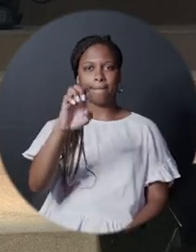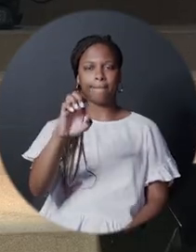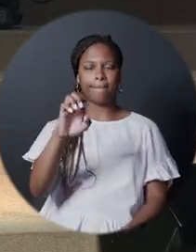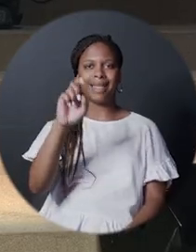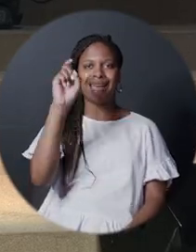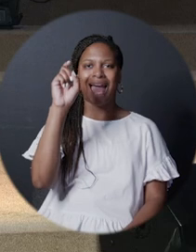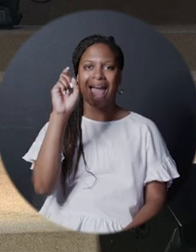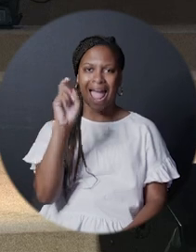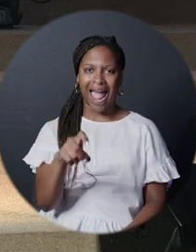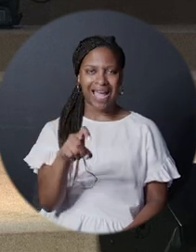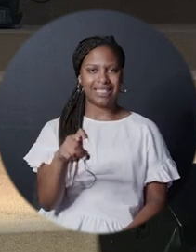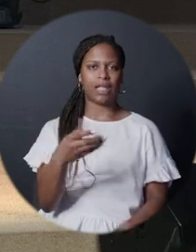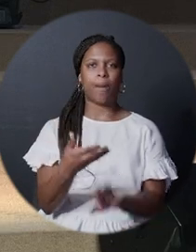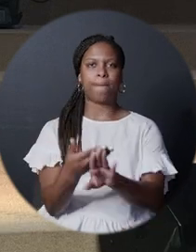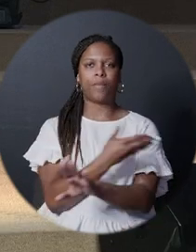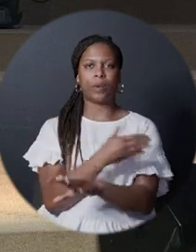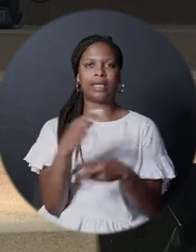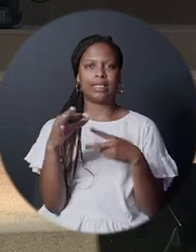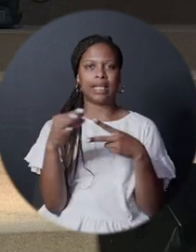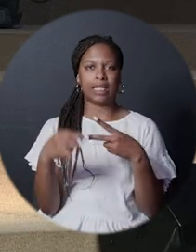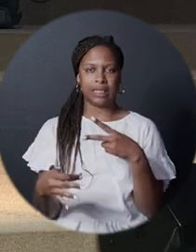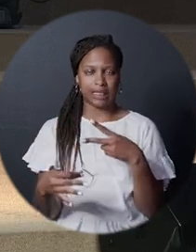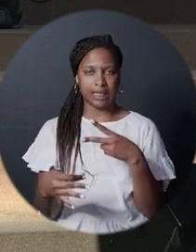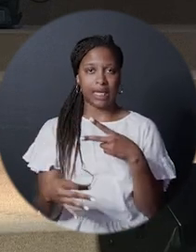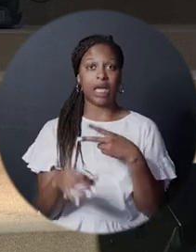a mode that has to be